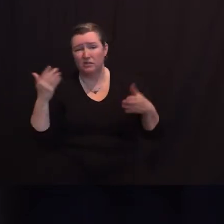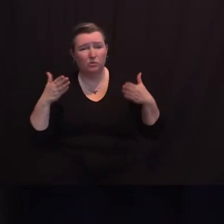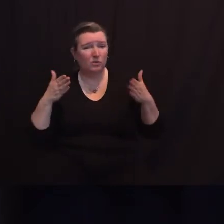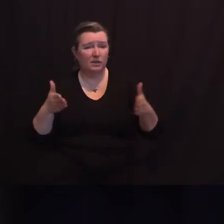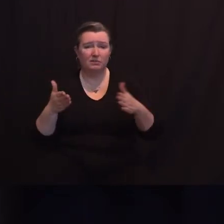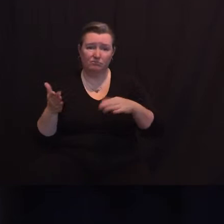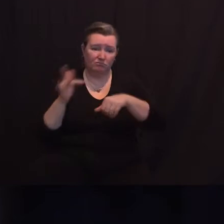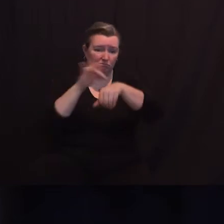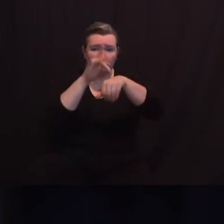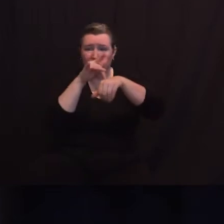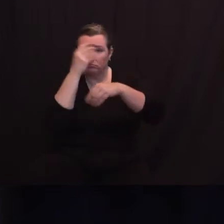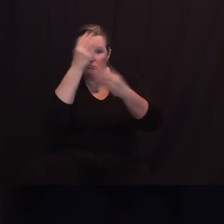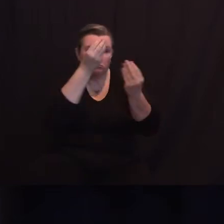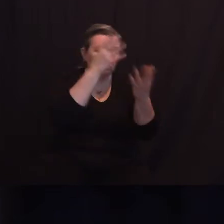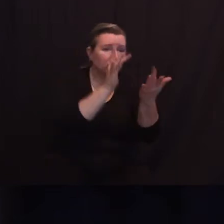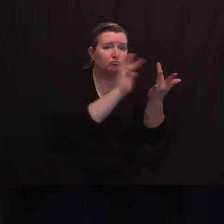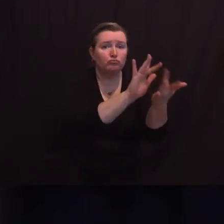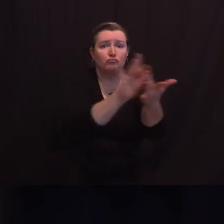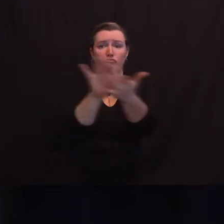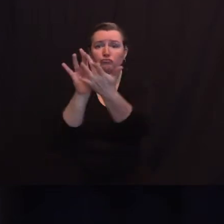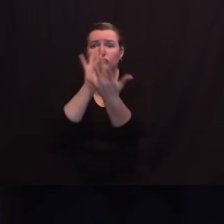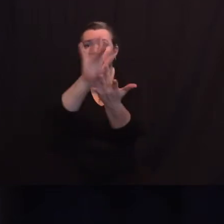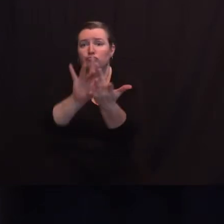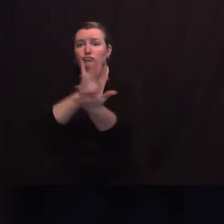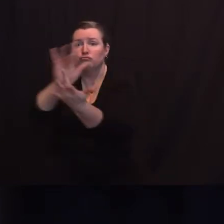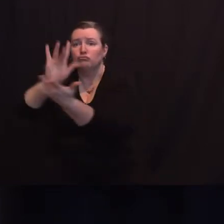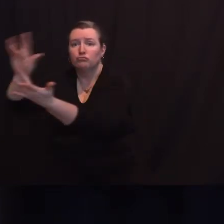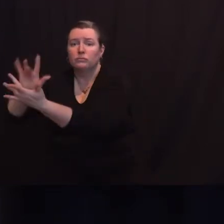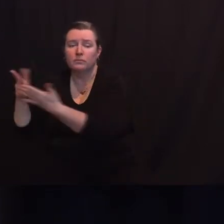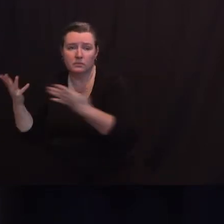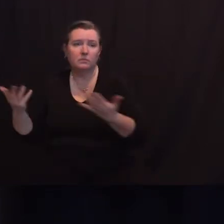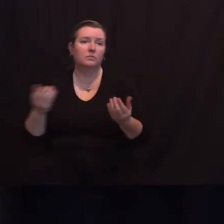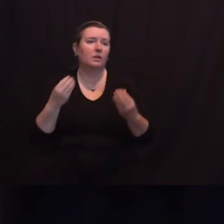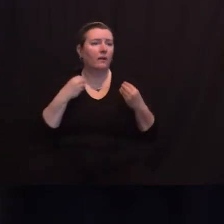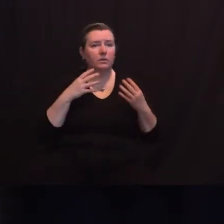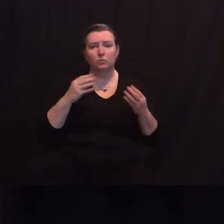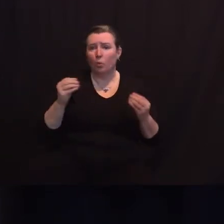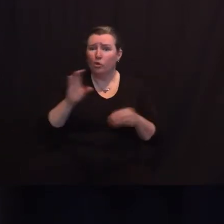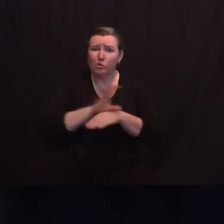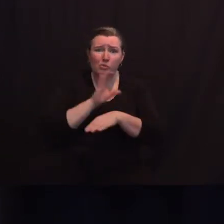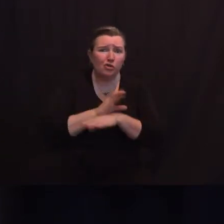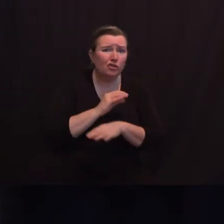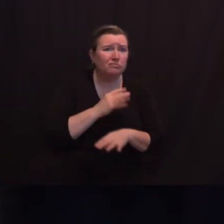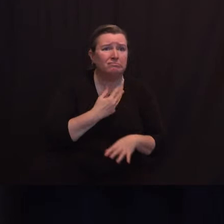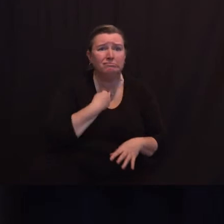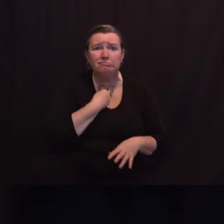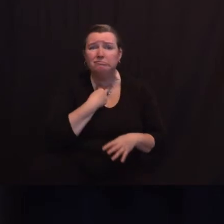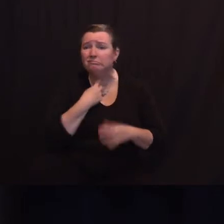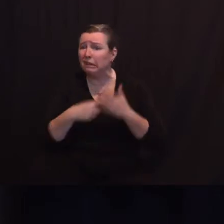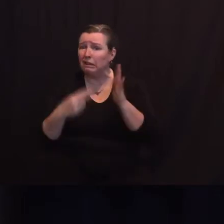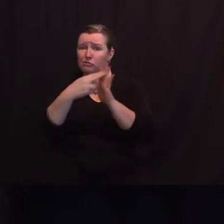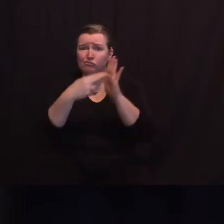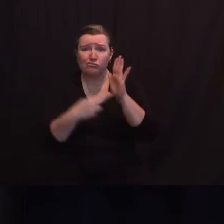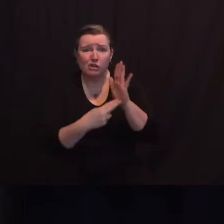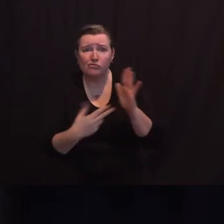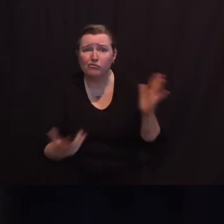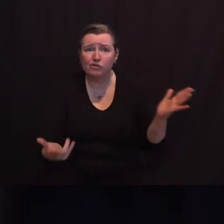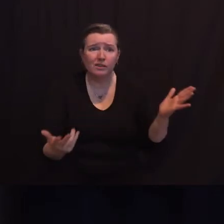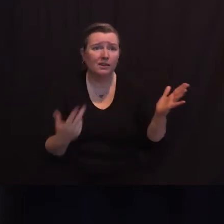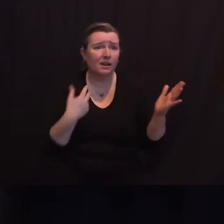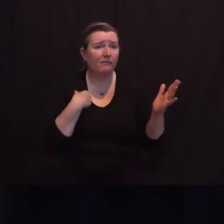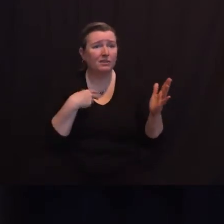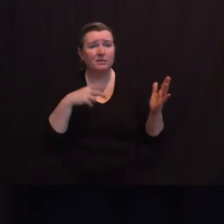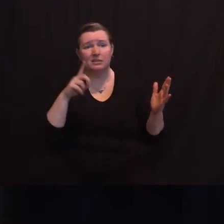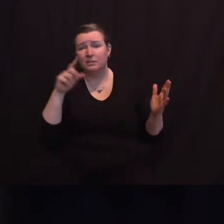otherwise have a digital divide, cannot register, have some disabilities that cannot bring them to a